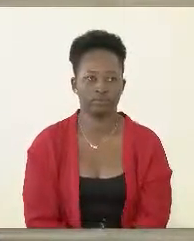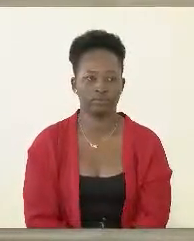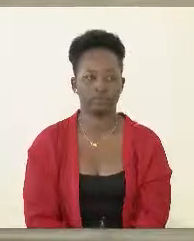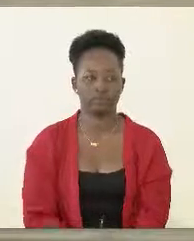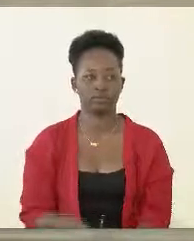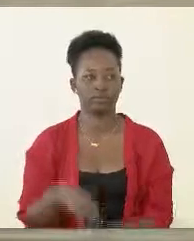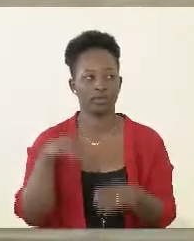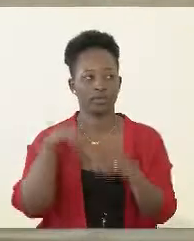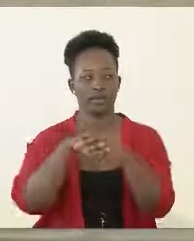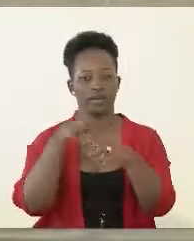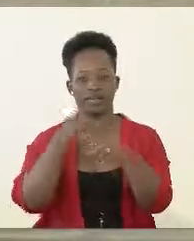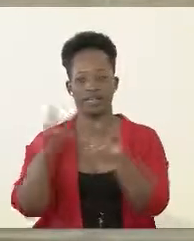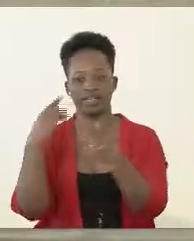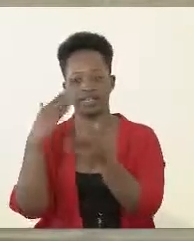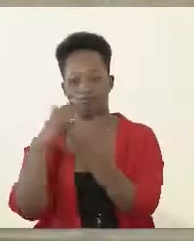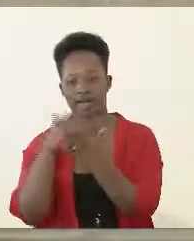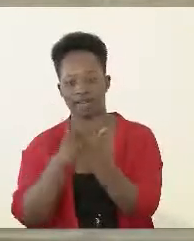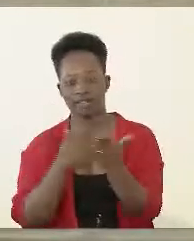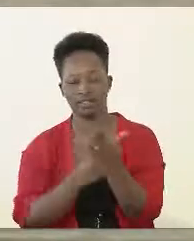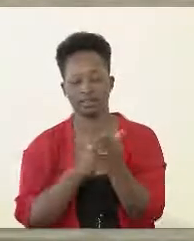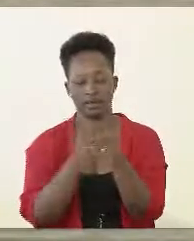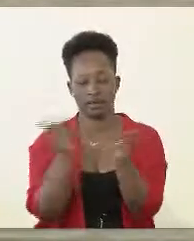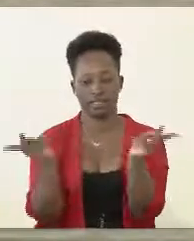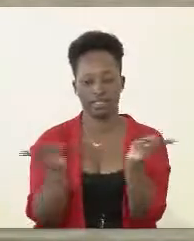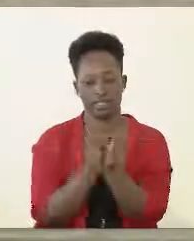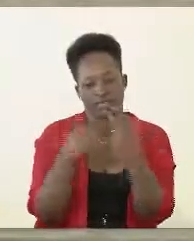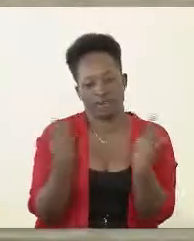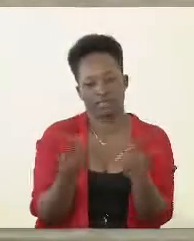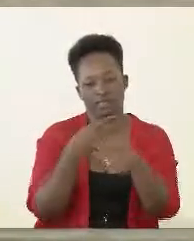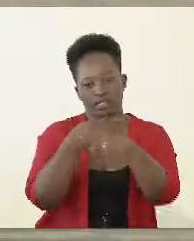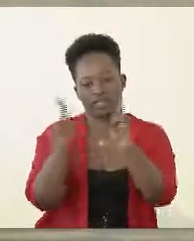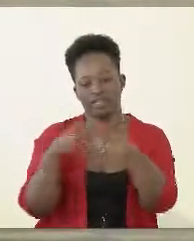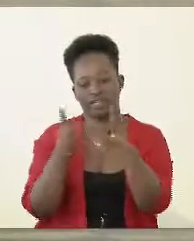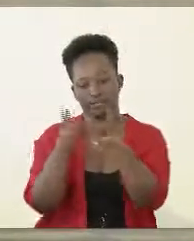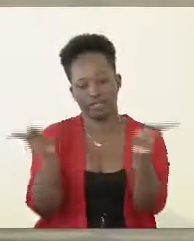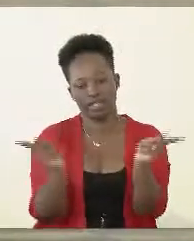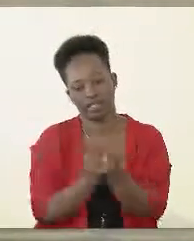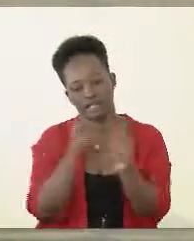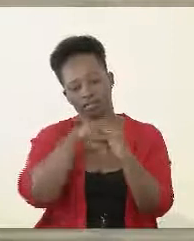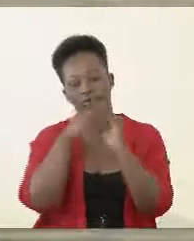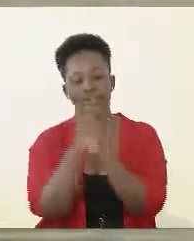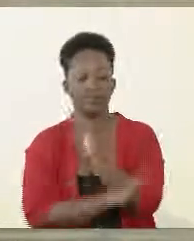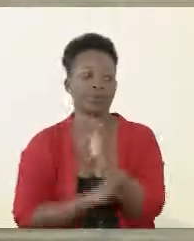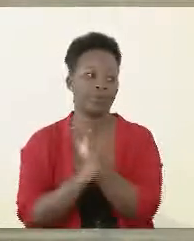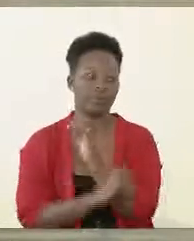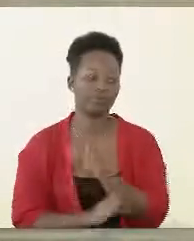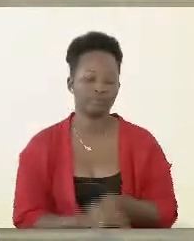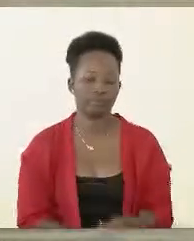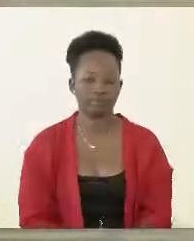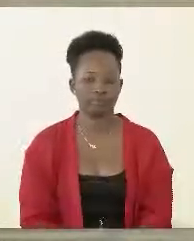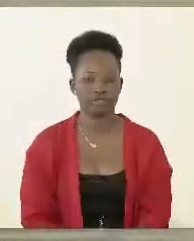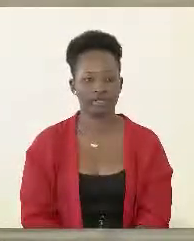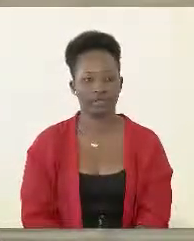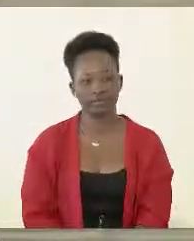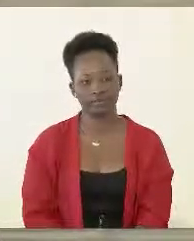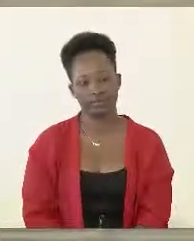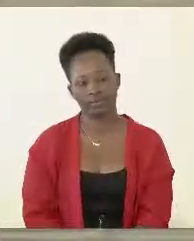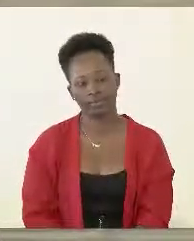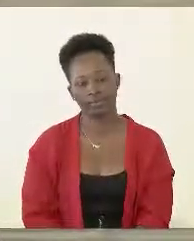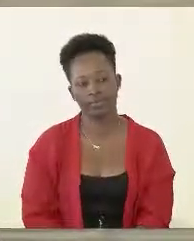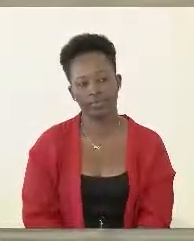in various parts of the country, in various parts or in many parts